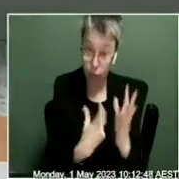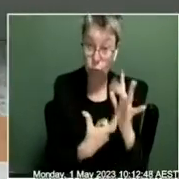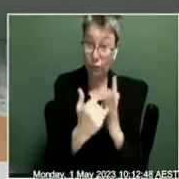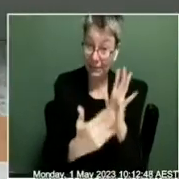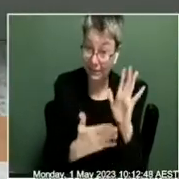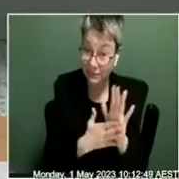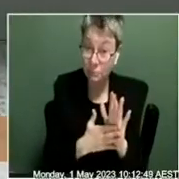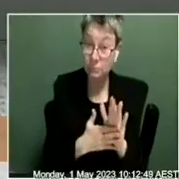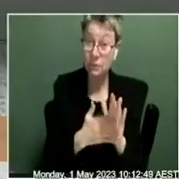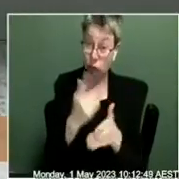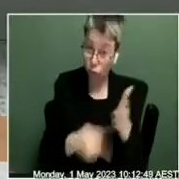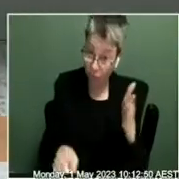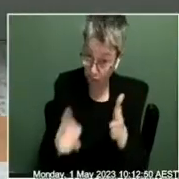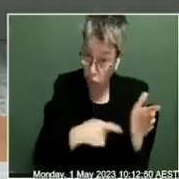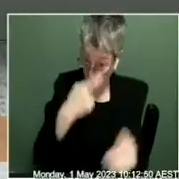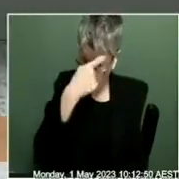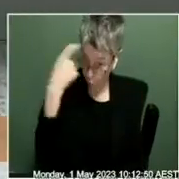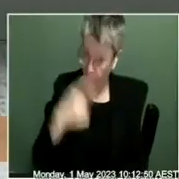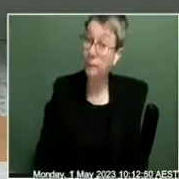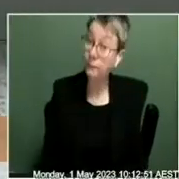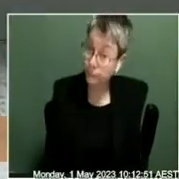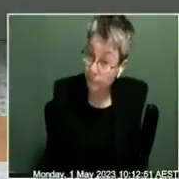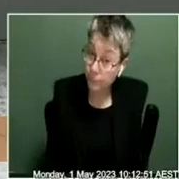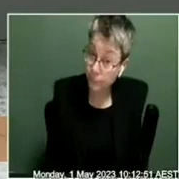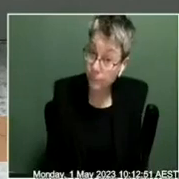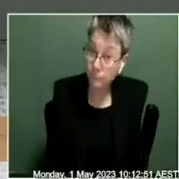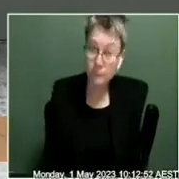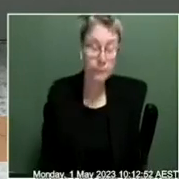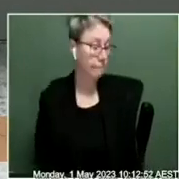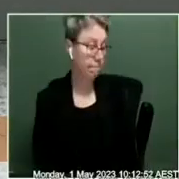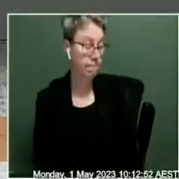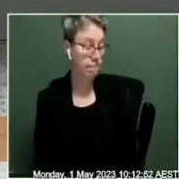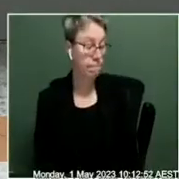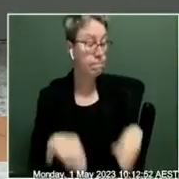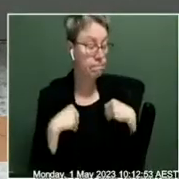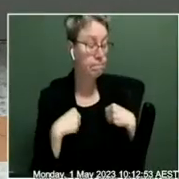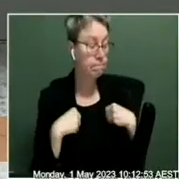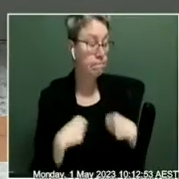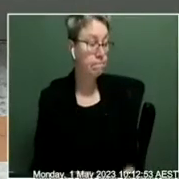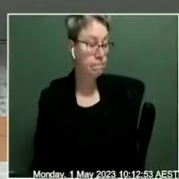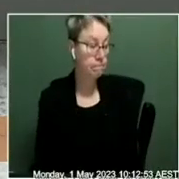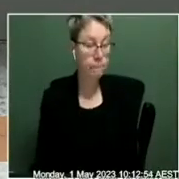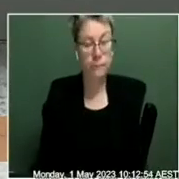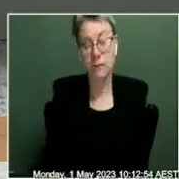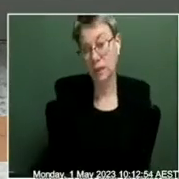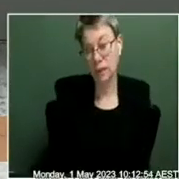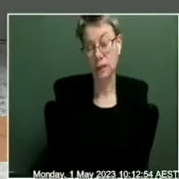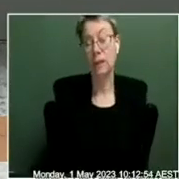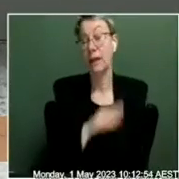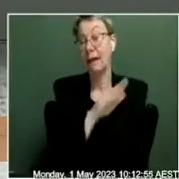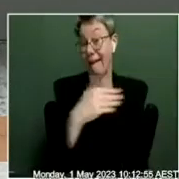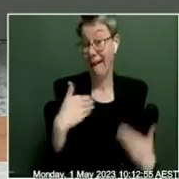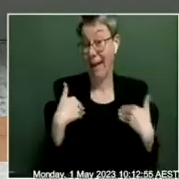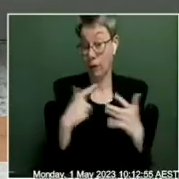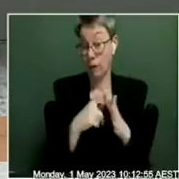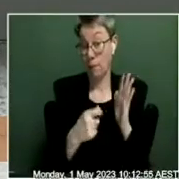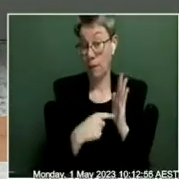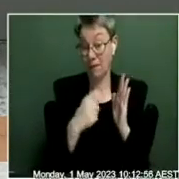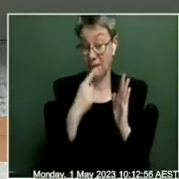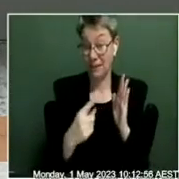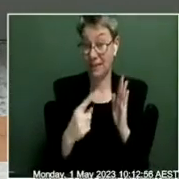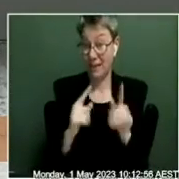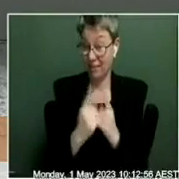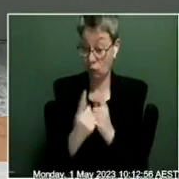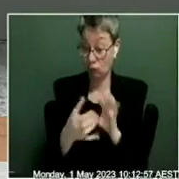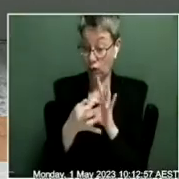The department says that health-related factors drive involvement with the child protection system, but also that